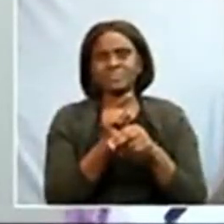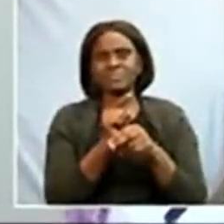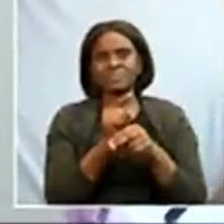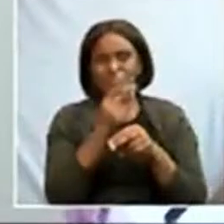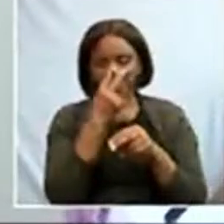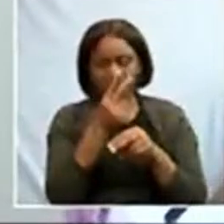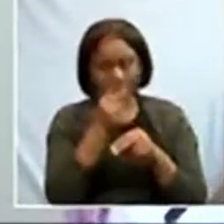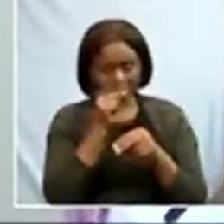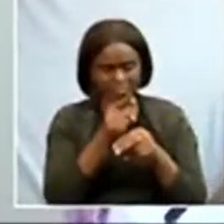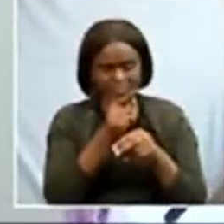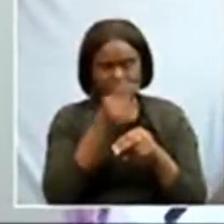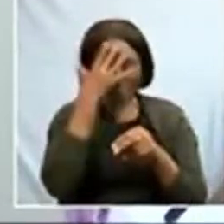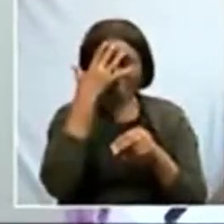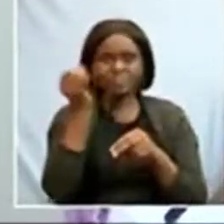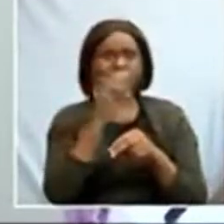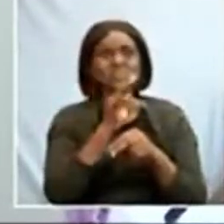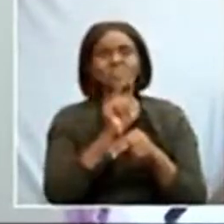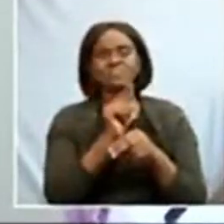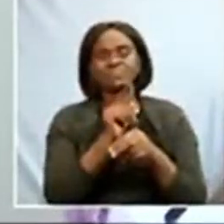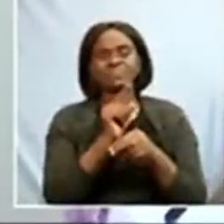You see, this is total negligence.